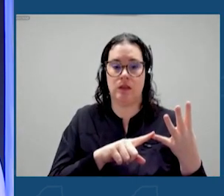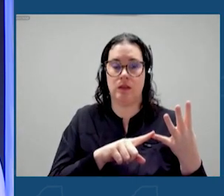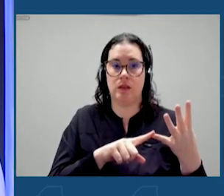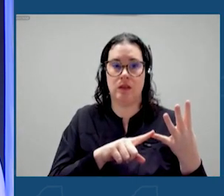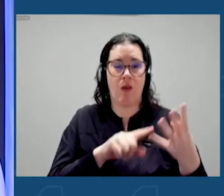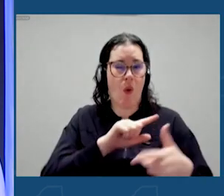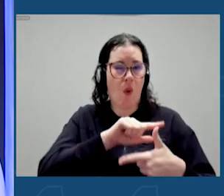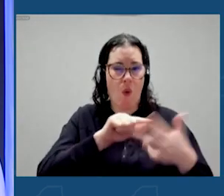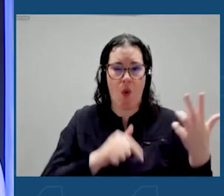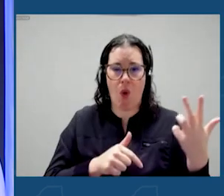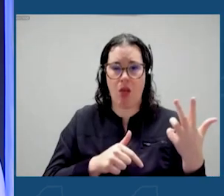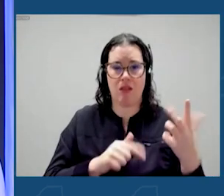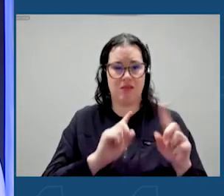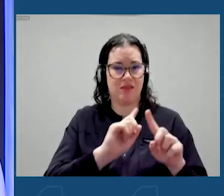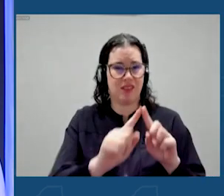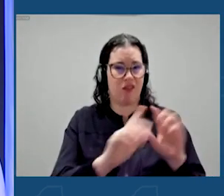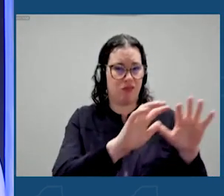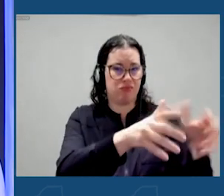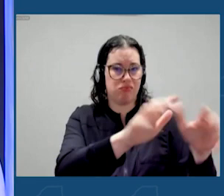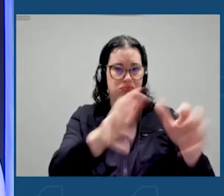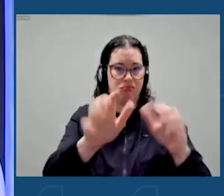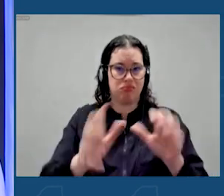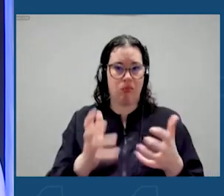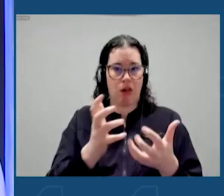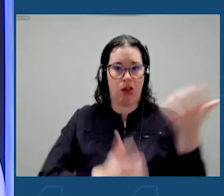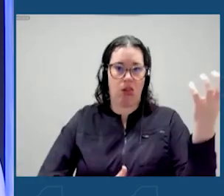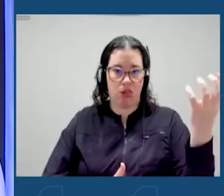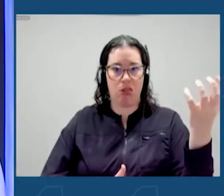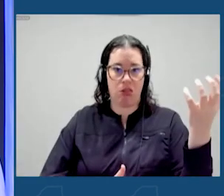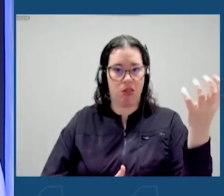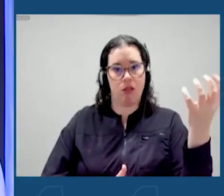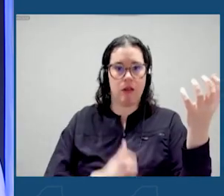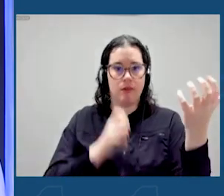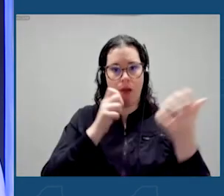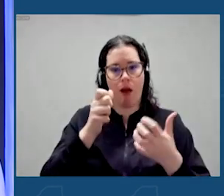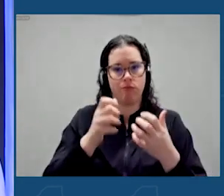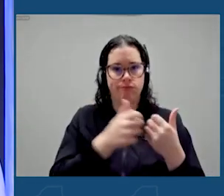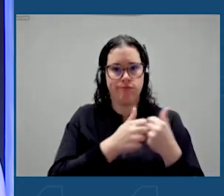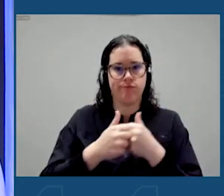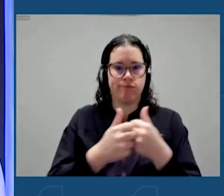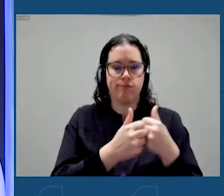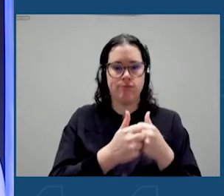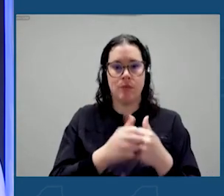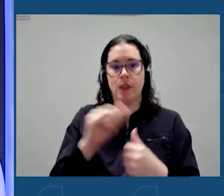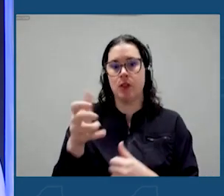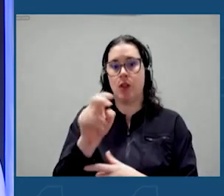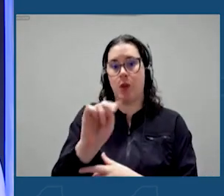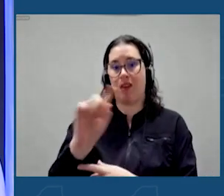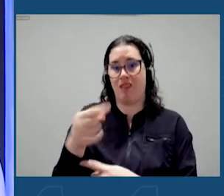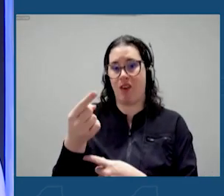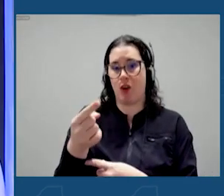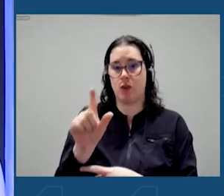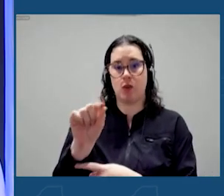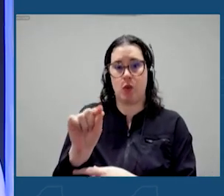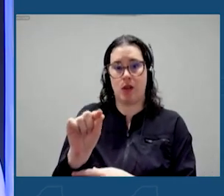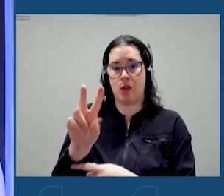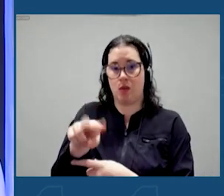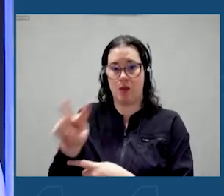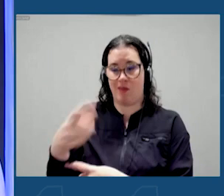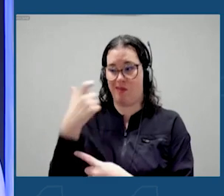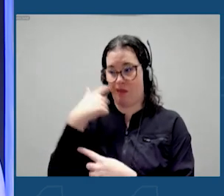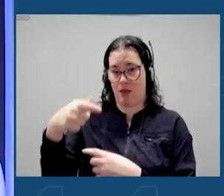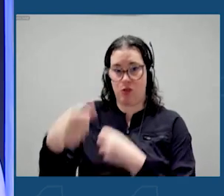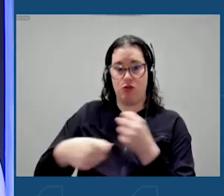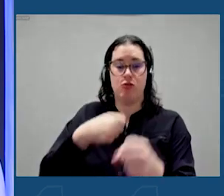all of those cylinders have been offline. And January 1st, 2022, when we started reaching out to our